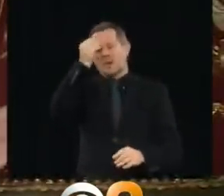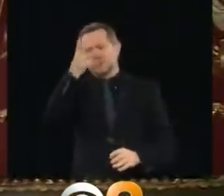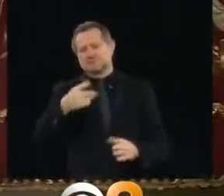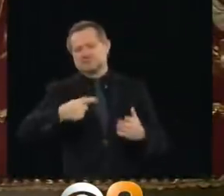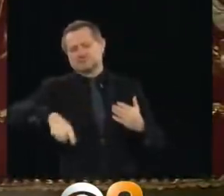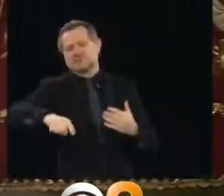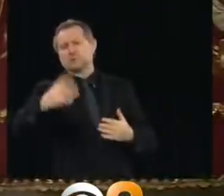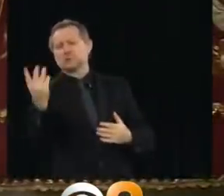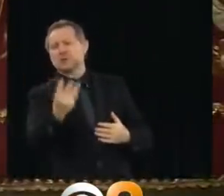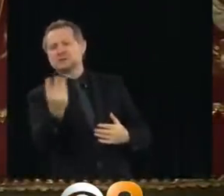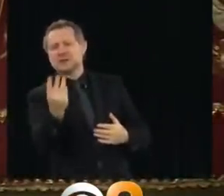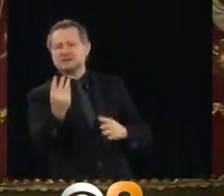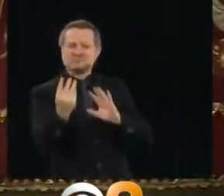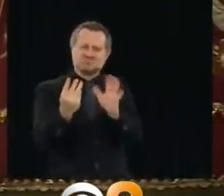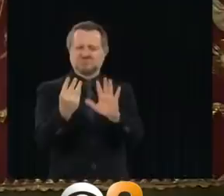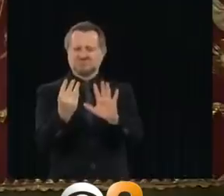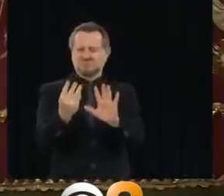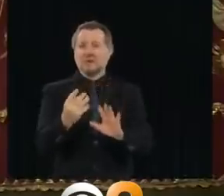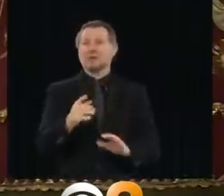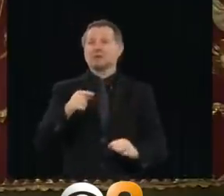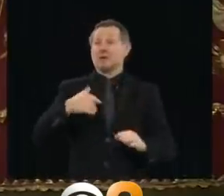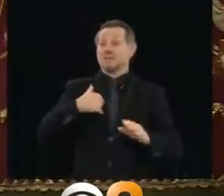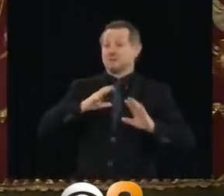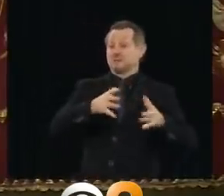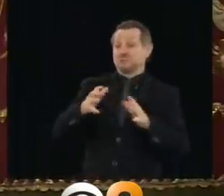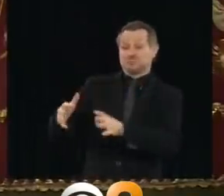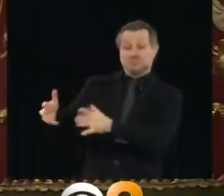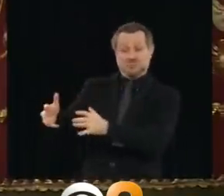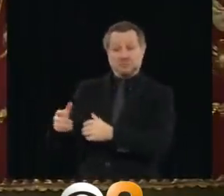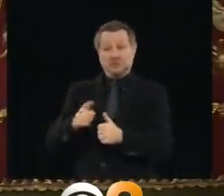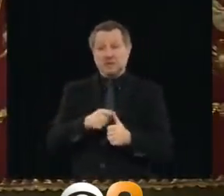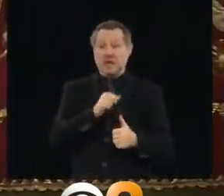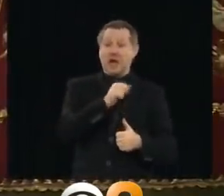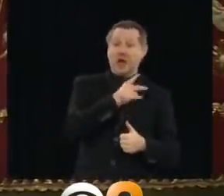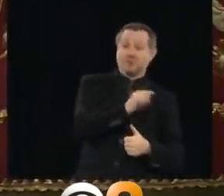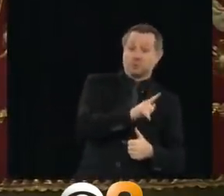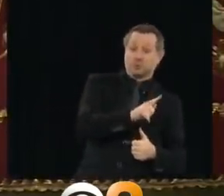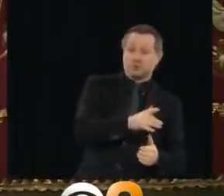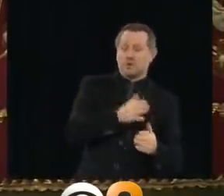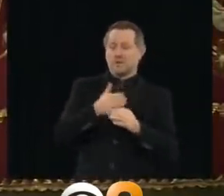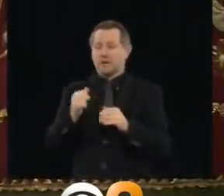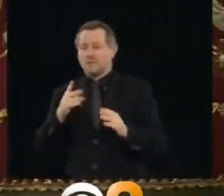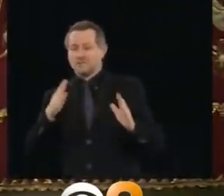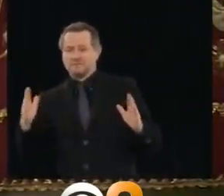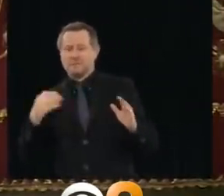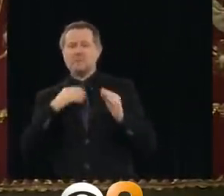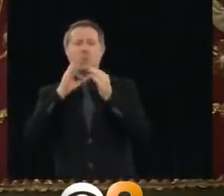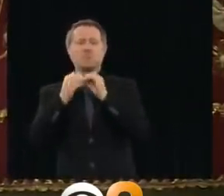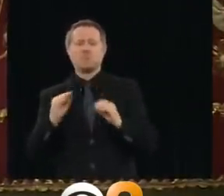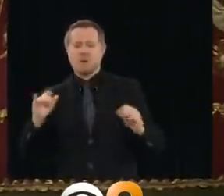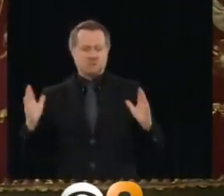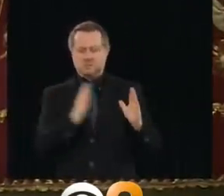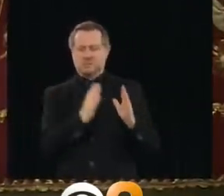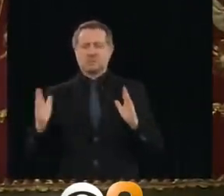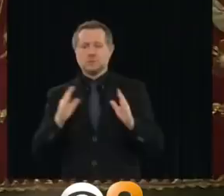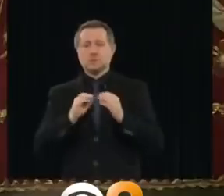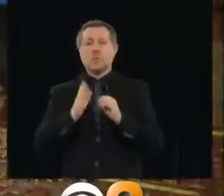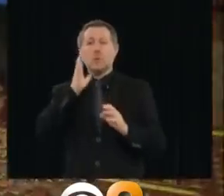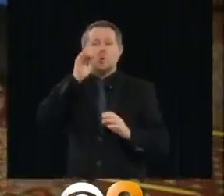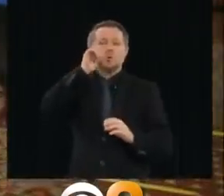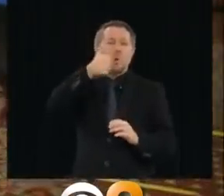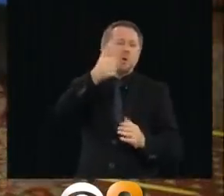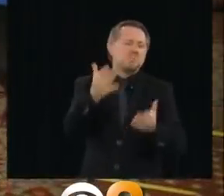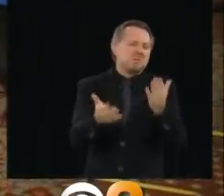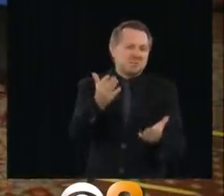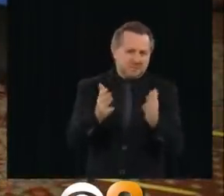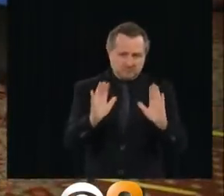batched into like pre-middle of April, post-middle of April, so we can break those down for you. I think we're going to have Roberta do a call tomorrow to go through all the numbers. Yeah,